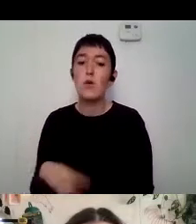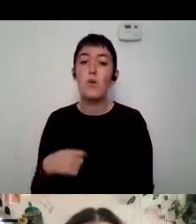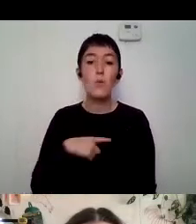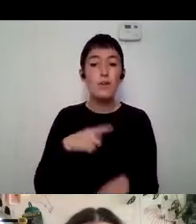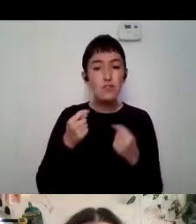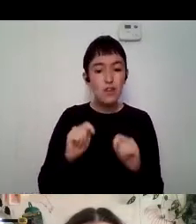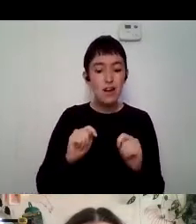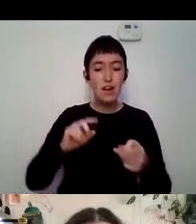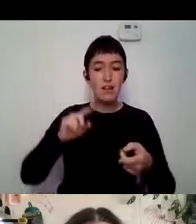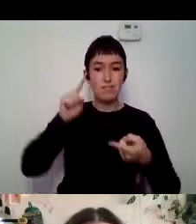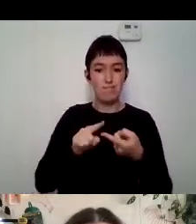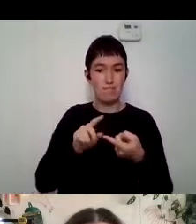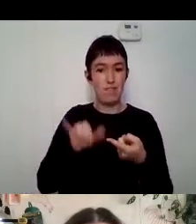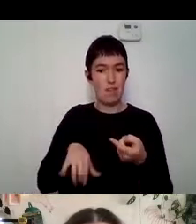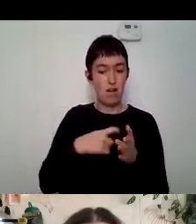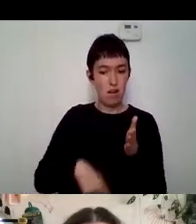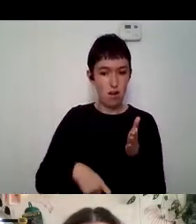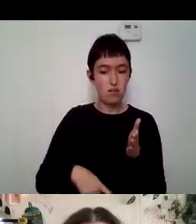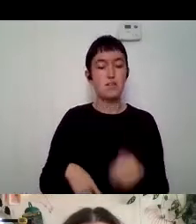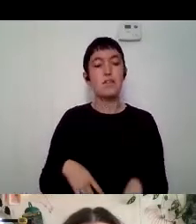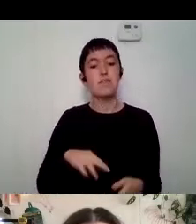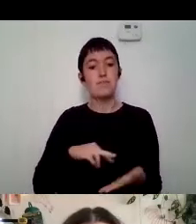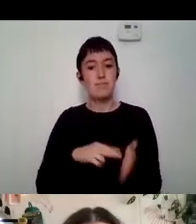develop drugs for even more